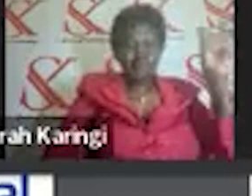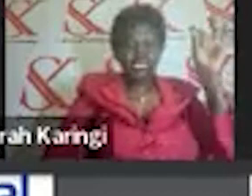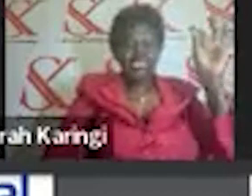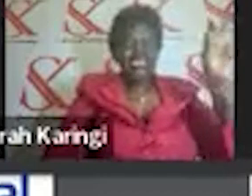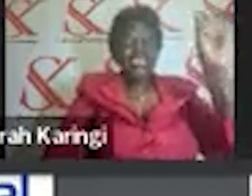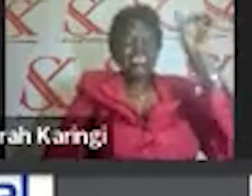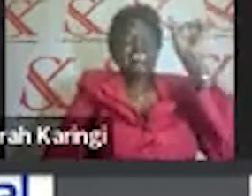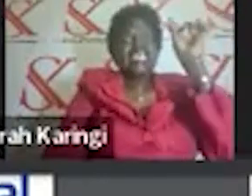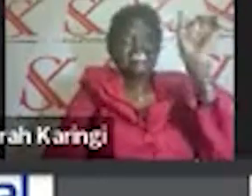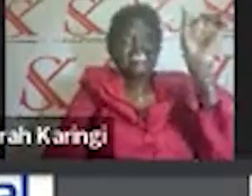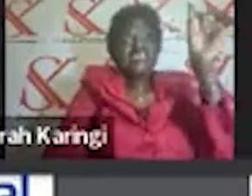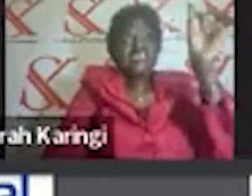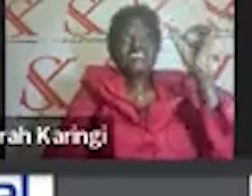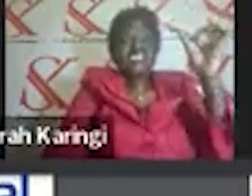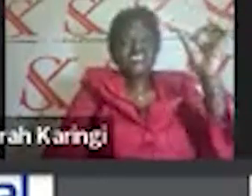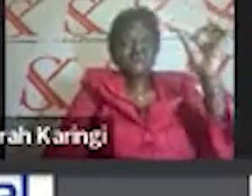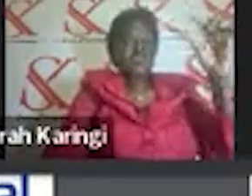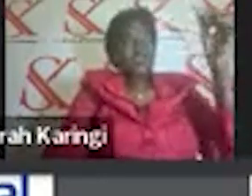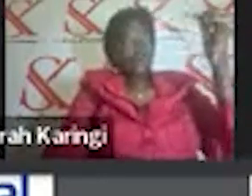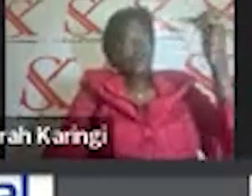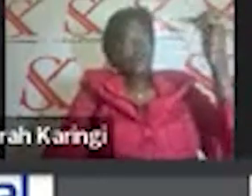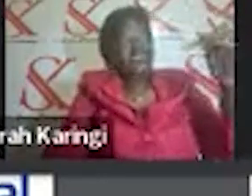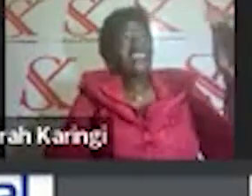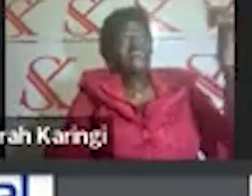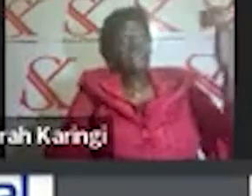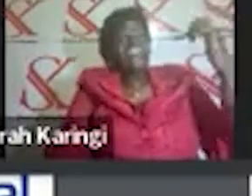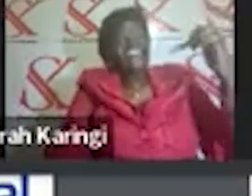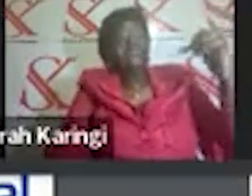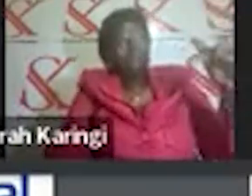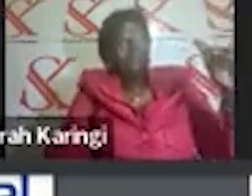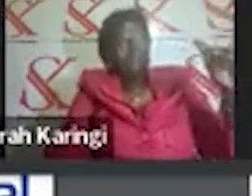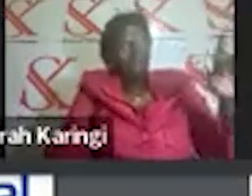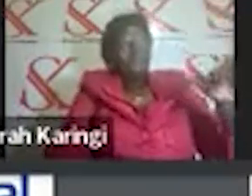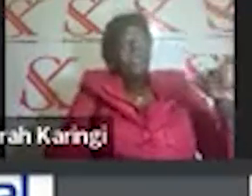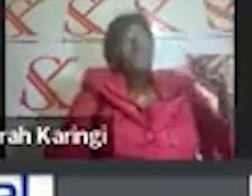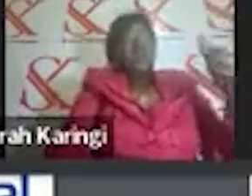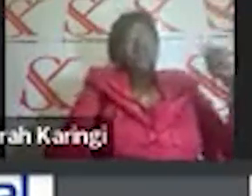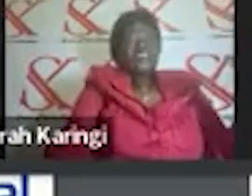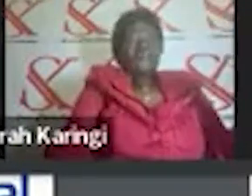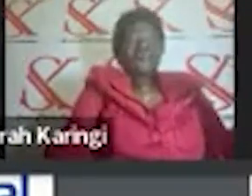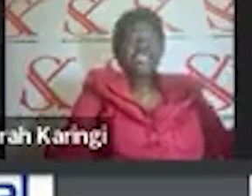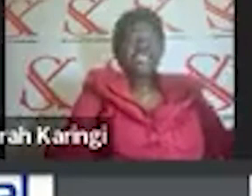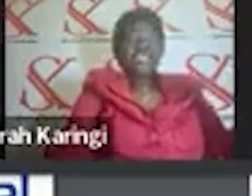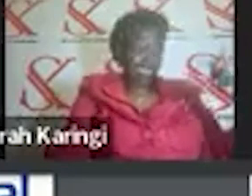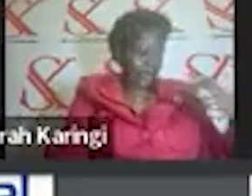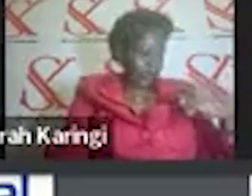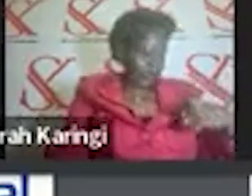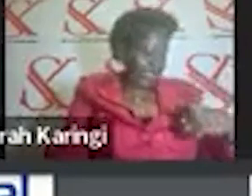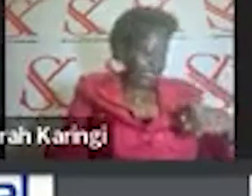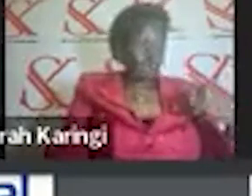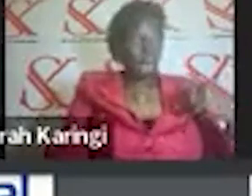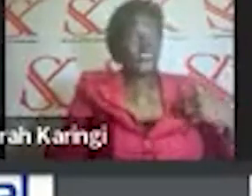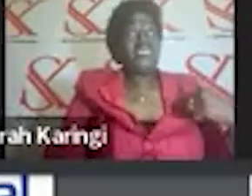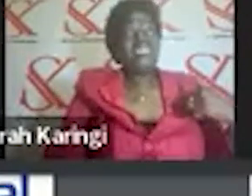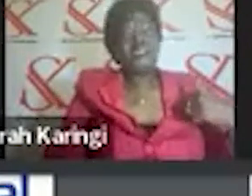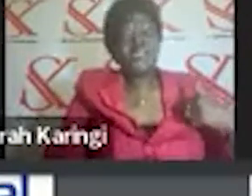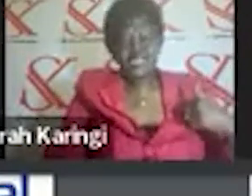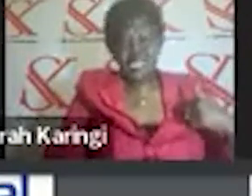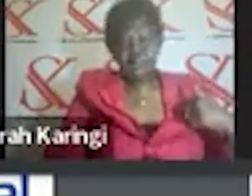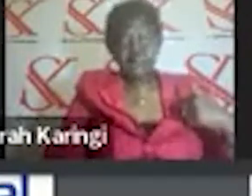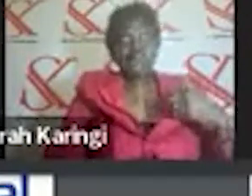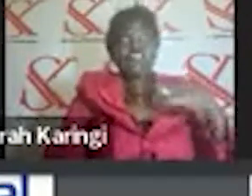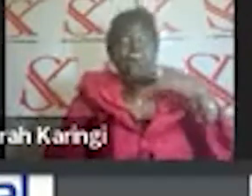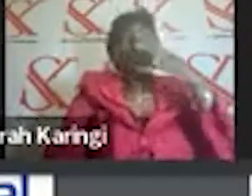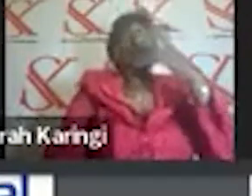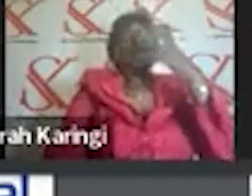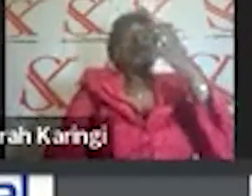not really important. It's that skill of leadership. What is it that you can give to people above self? You see, like, and that's why I also decided to join the Rotary